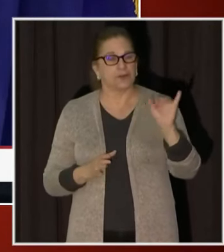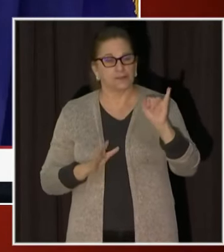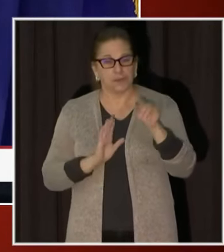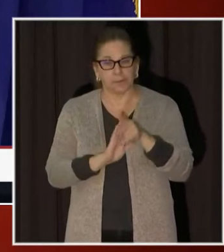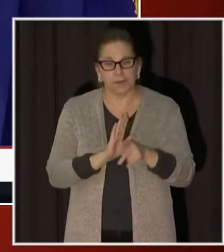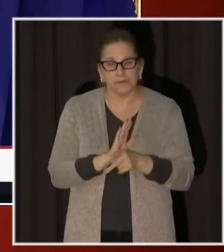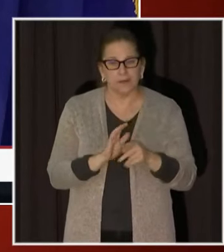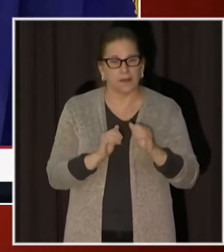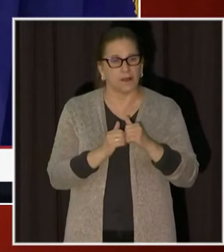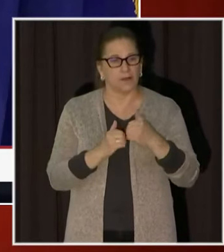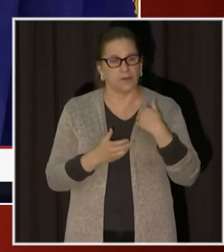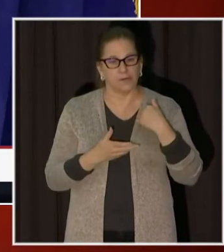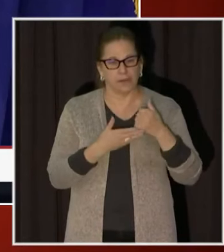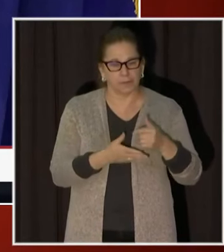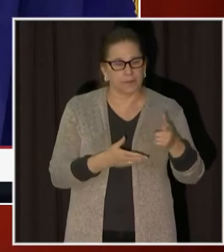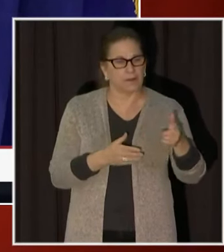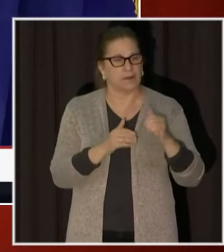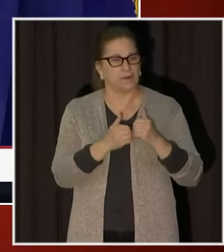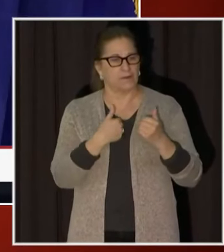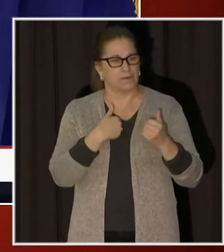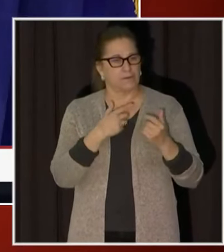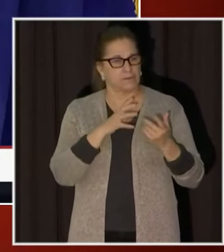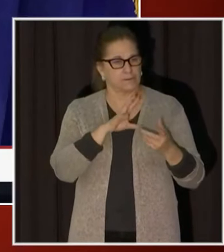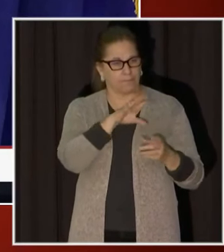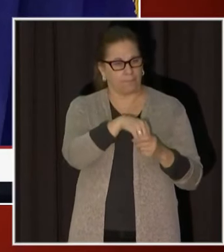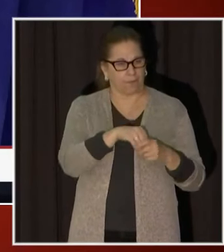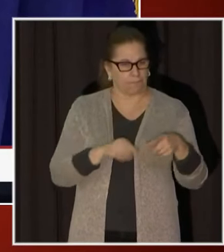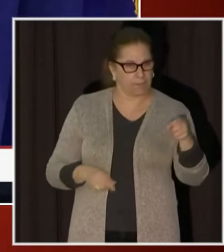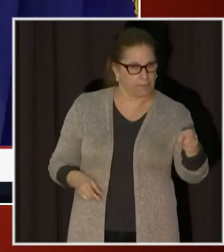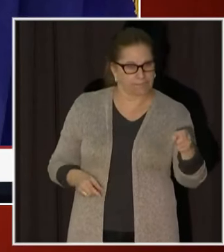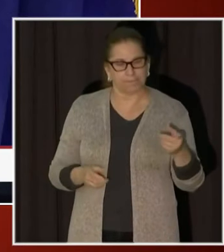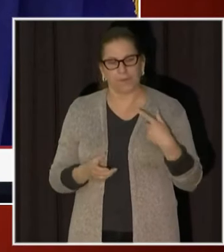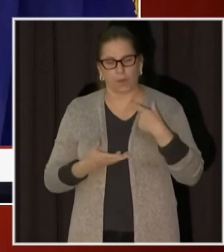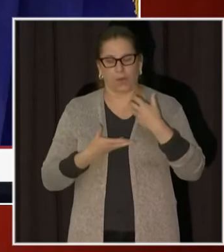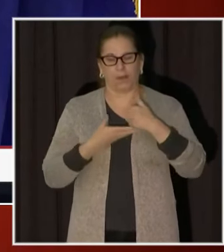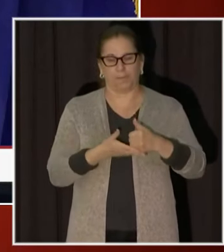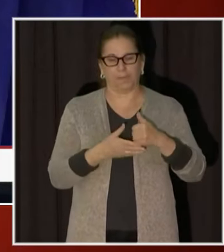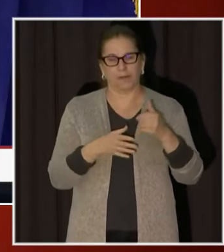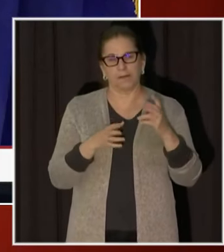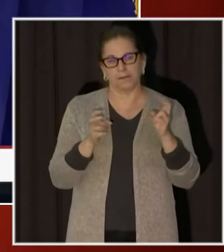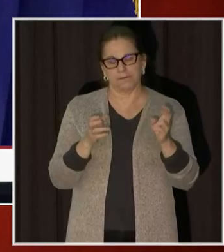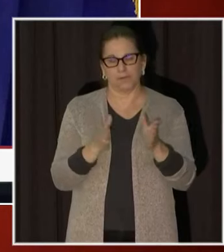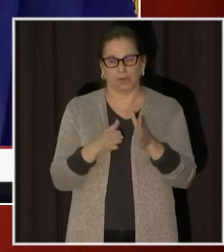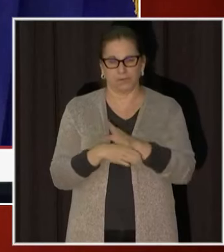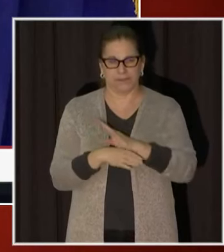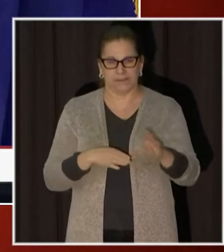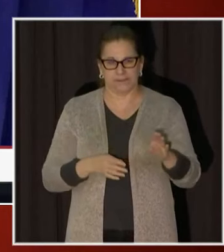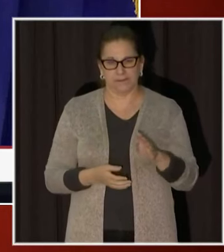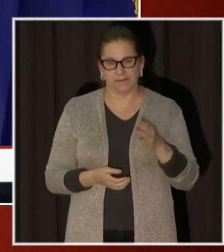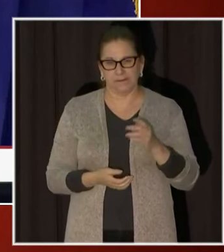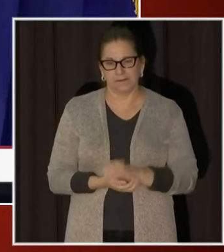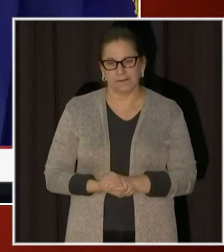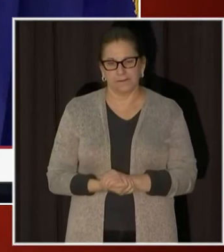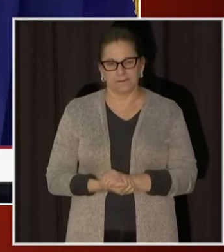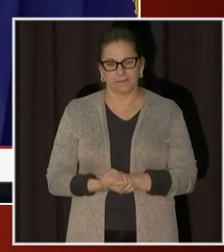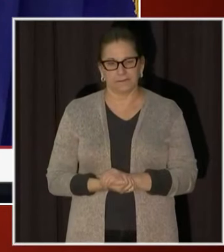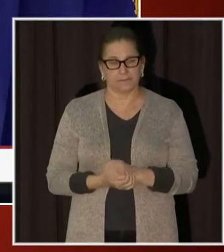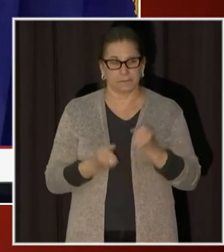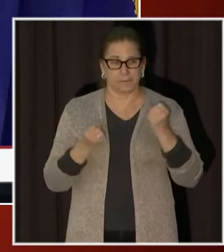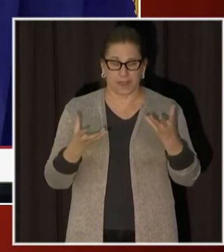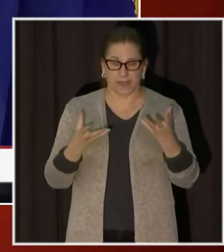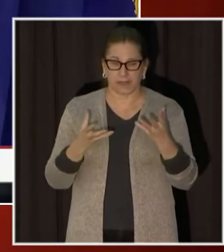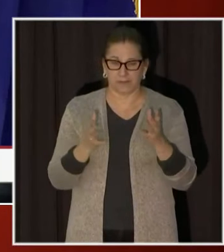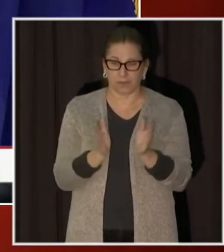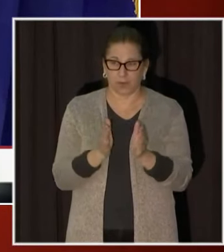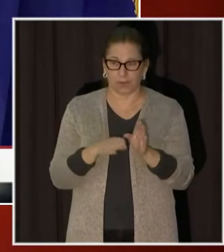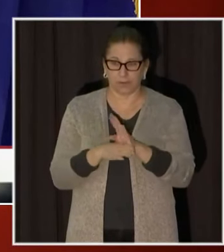This legislation would say that that business interruption includes where a business has been closed because of